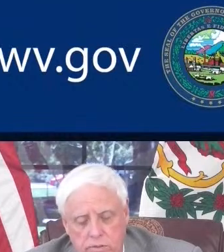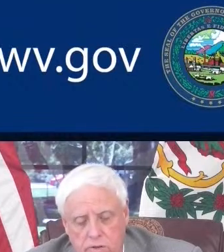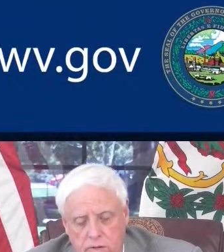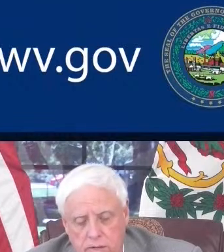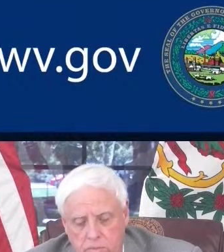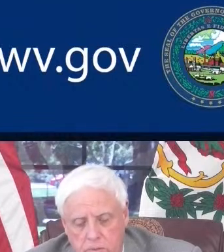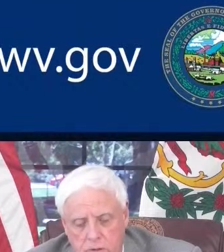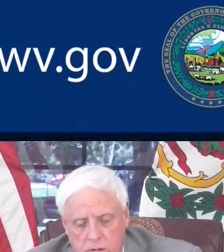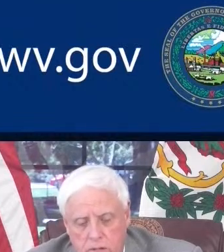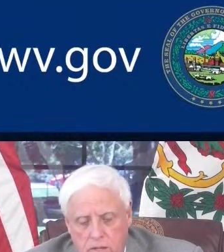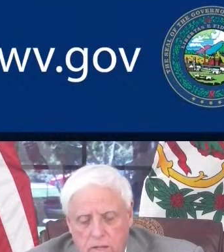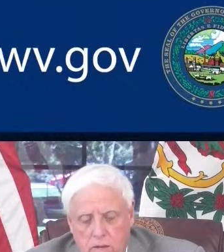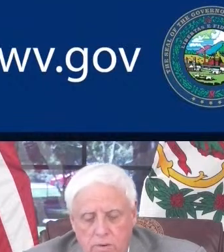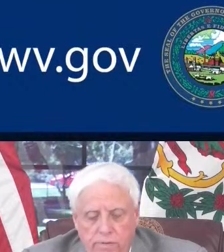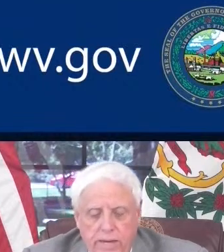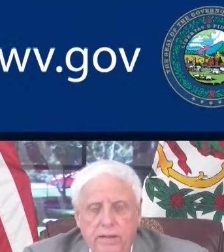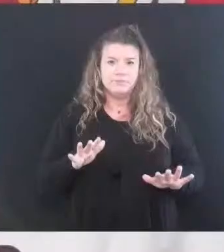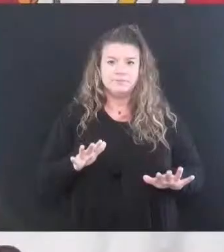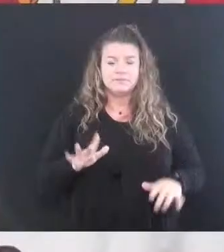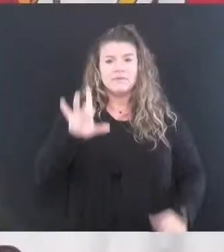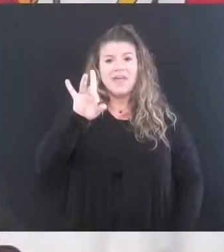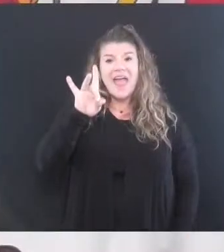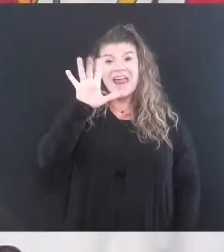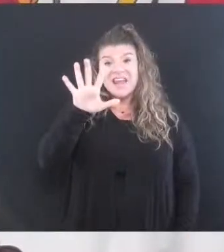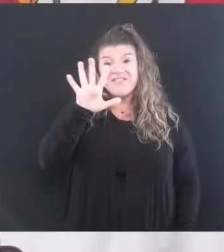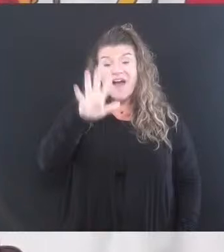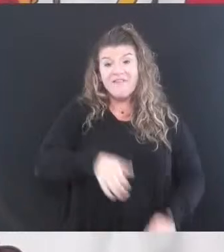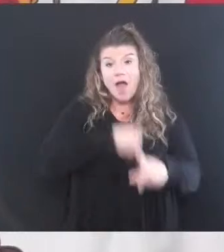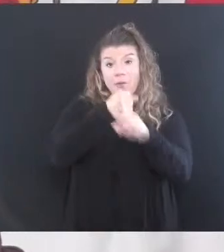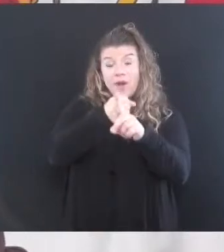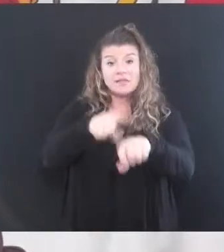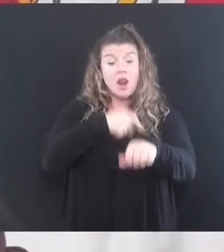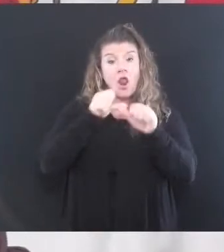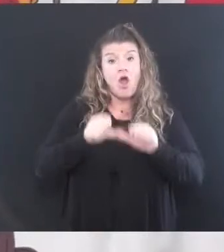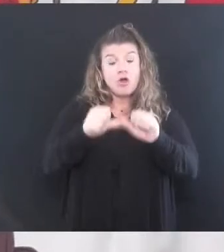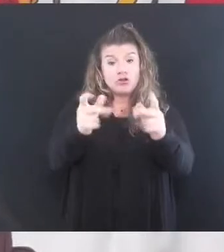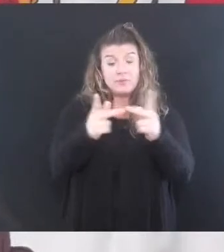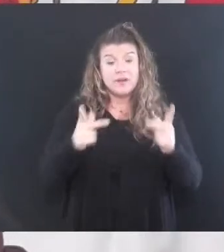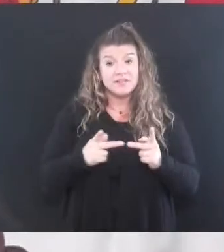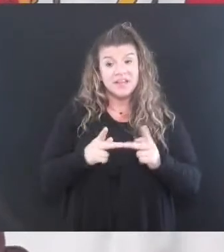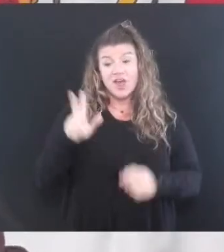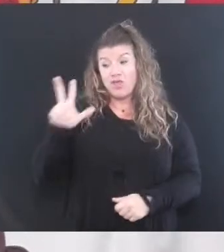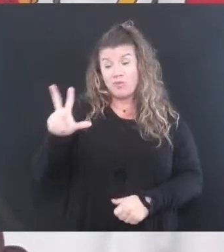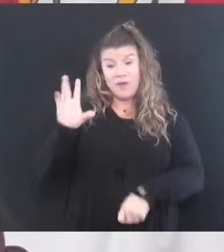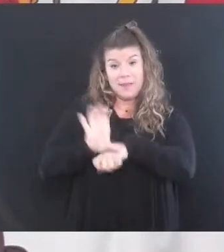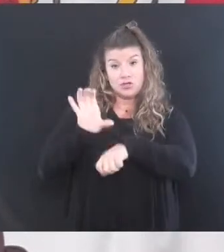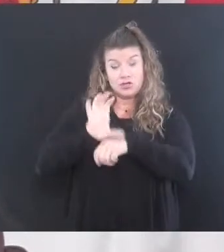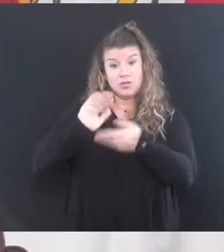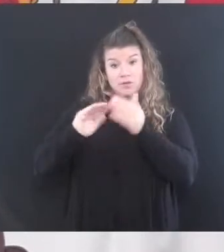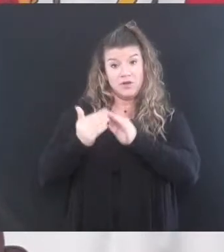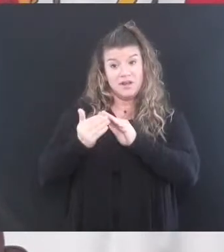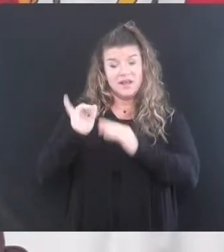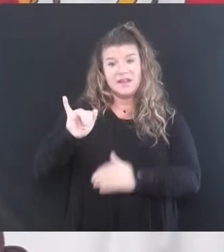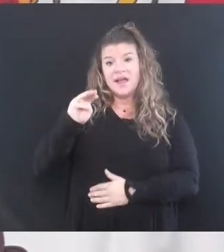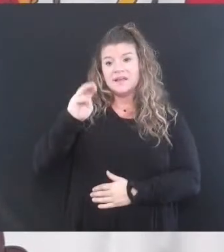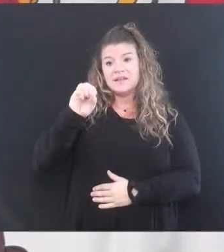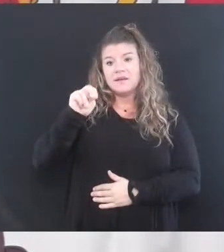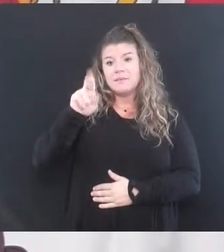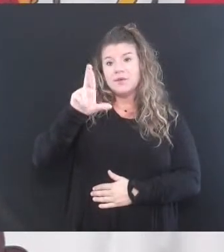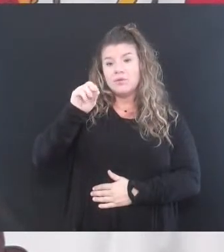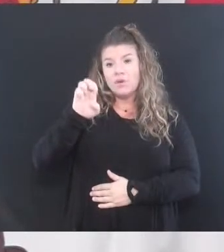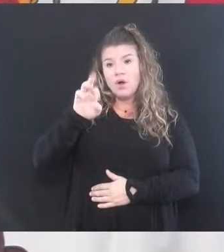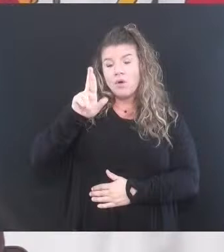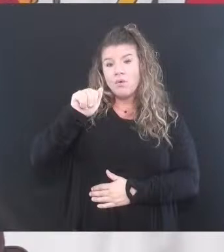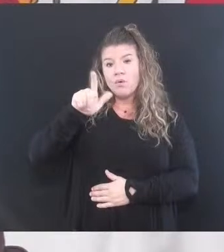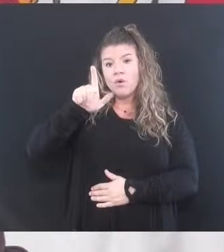It was incredible. We have 85 outbreaks in long-term care facilities, 3 in our church community, and that's Monroe, Raleigh, and